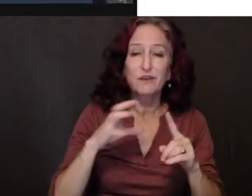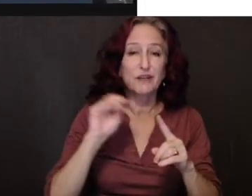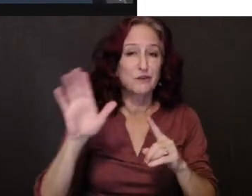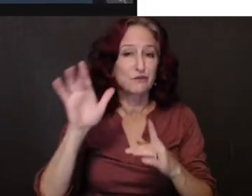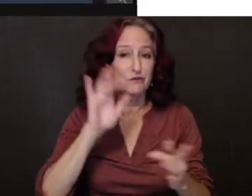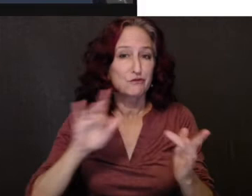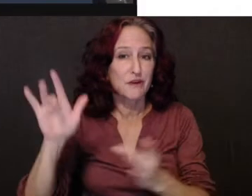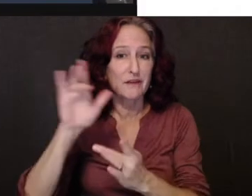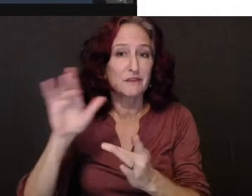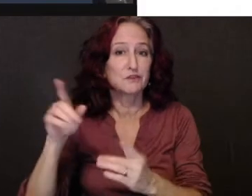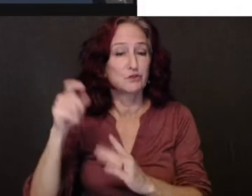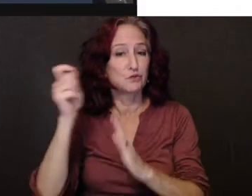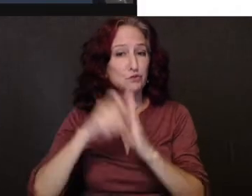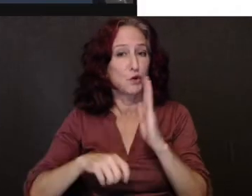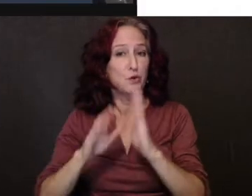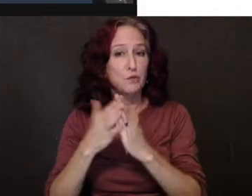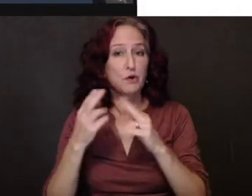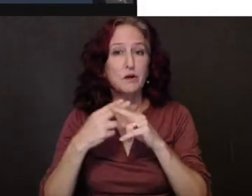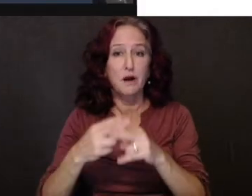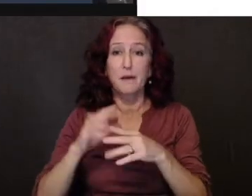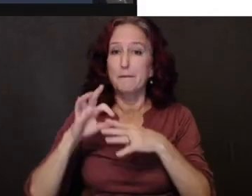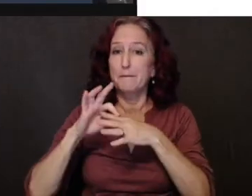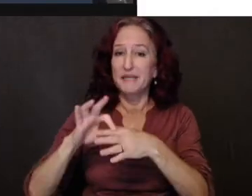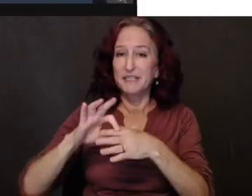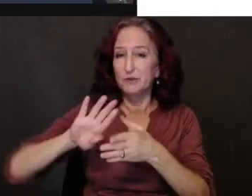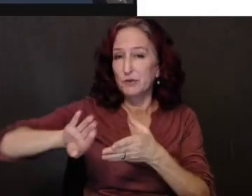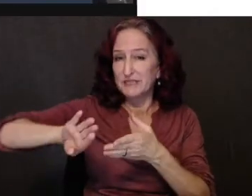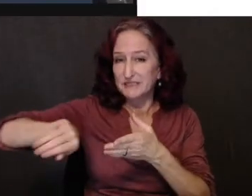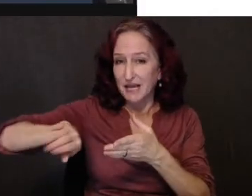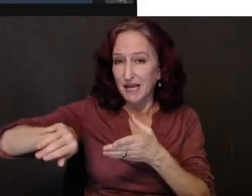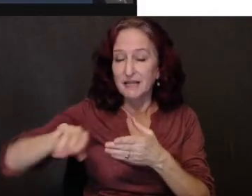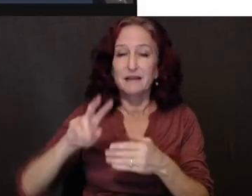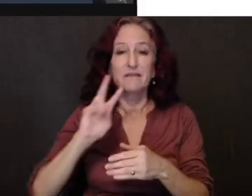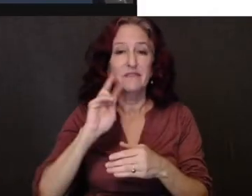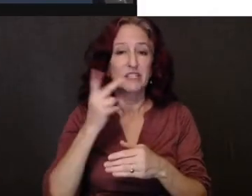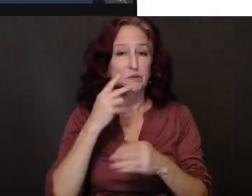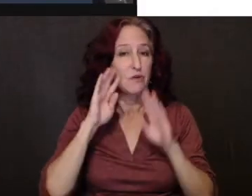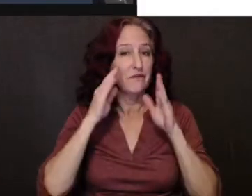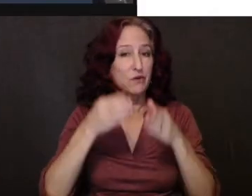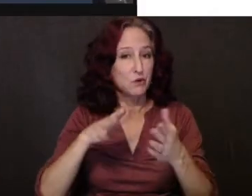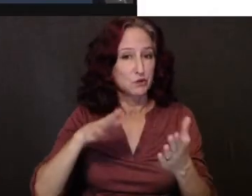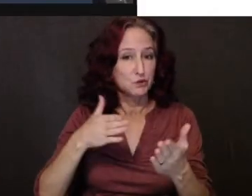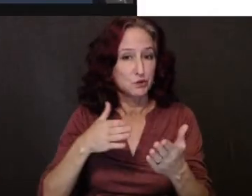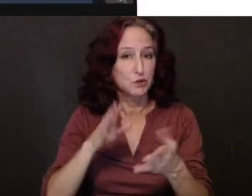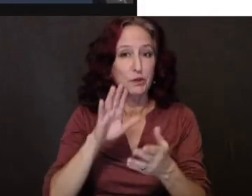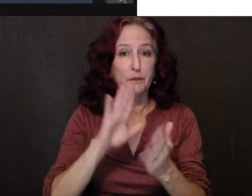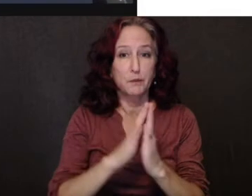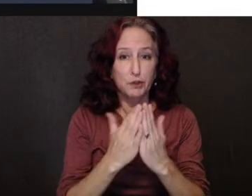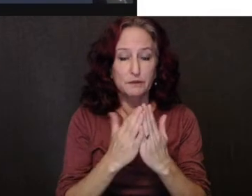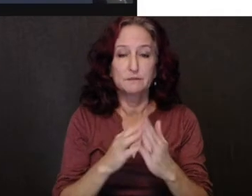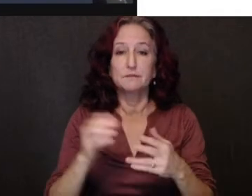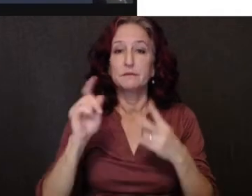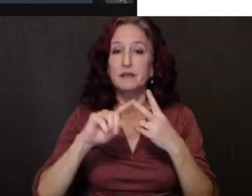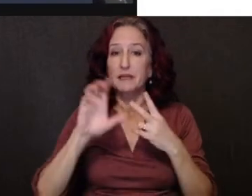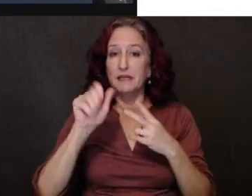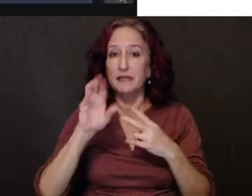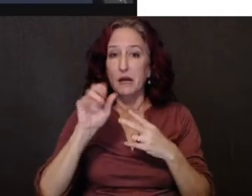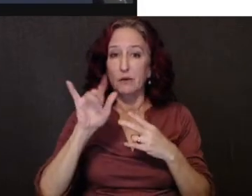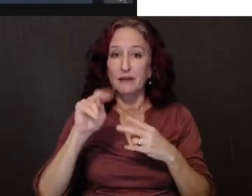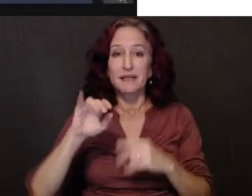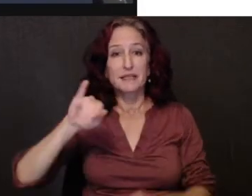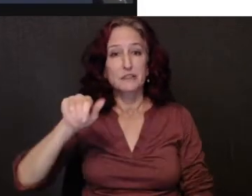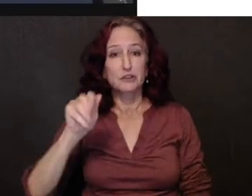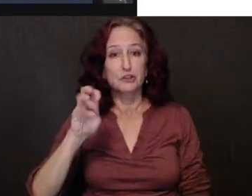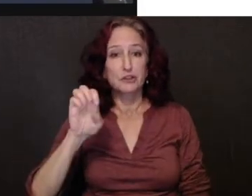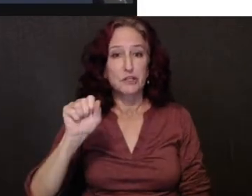where she shares seasonal recipes that are inspired by her life in California, the flavors of her heritage, and her travels. She is also the